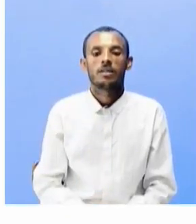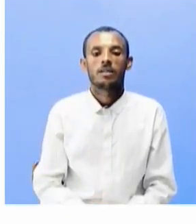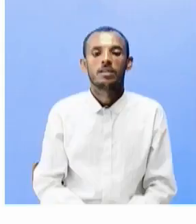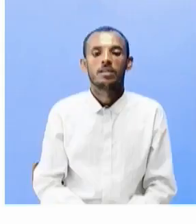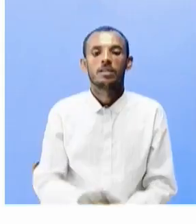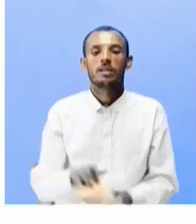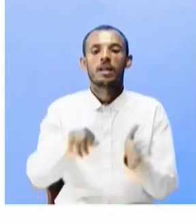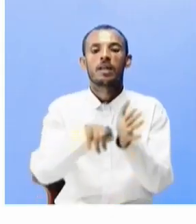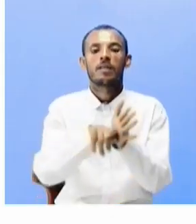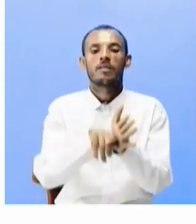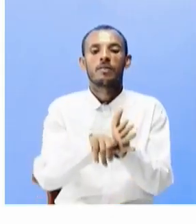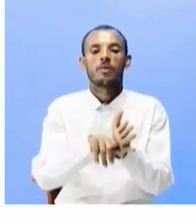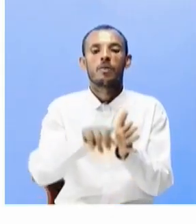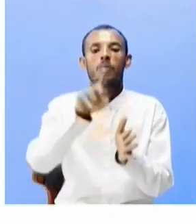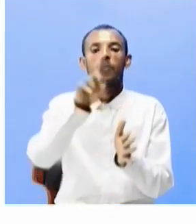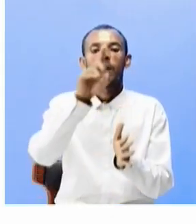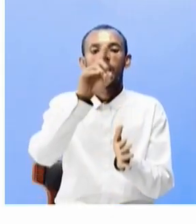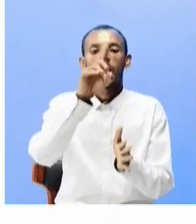negative